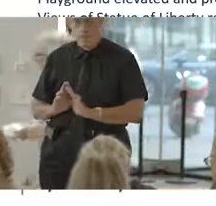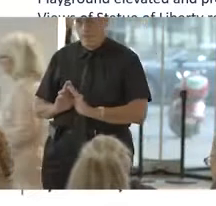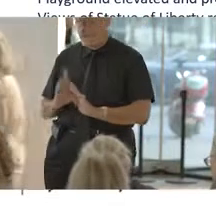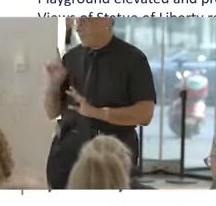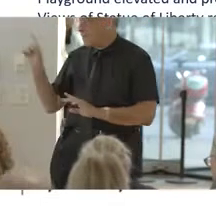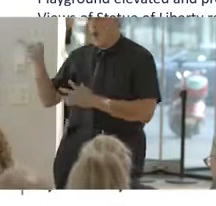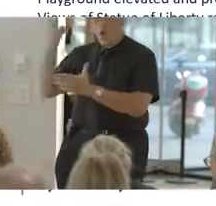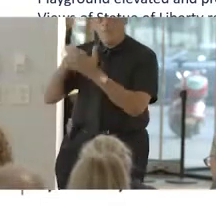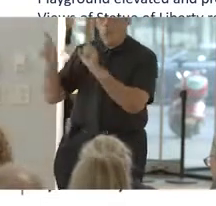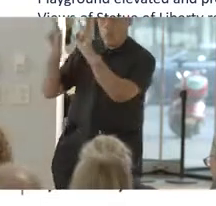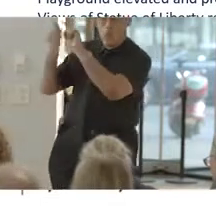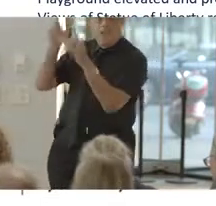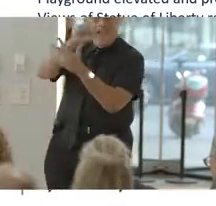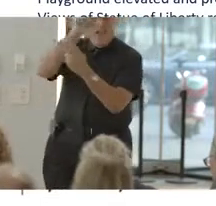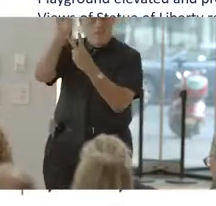In both cases,